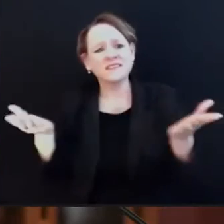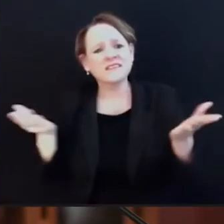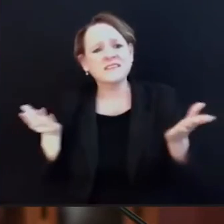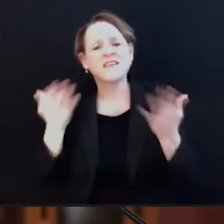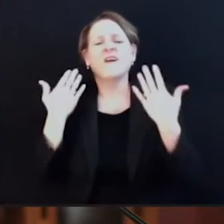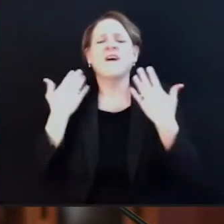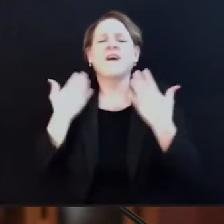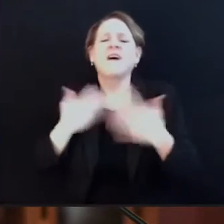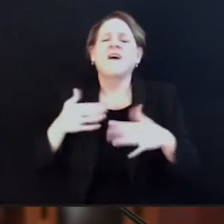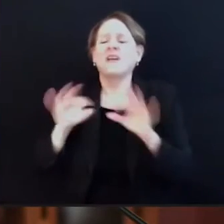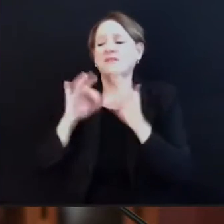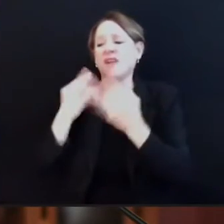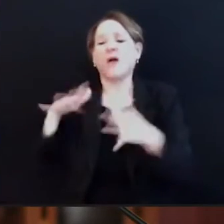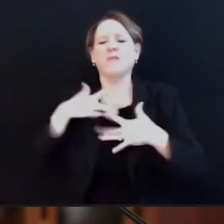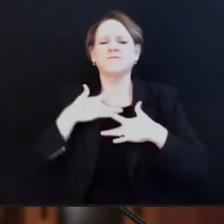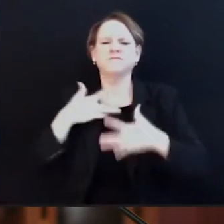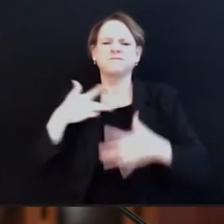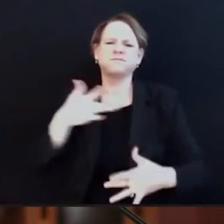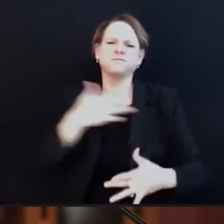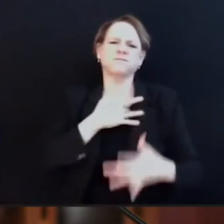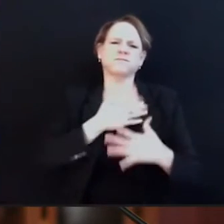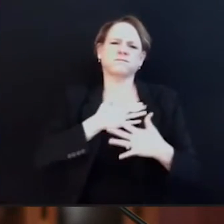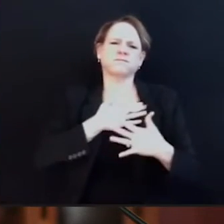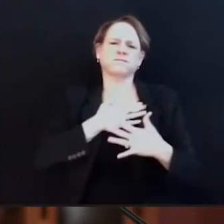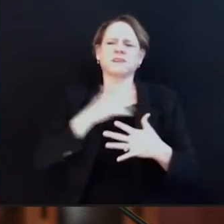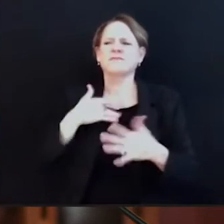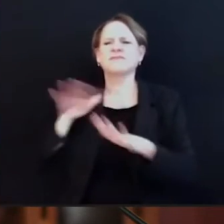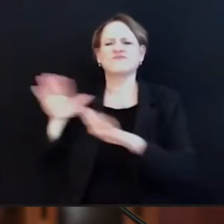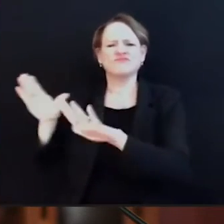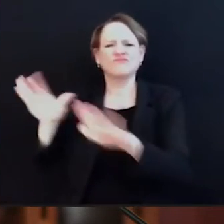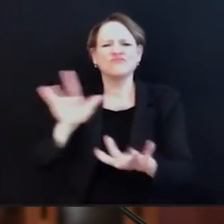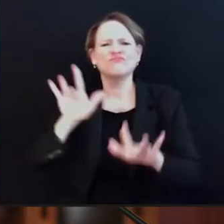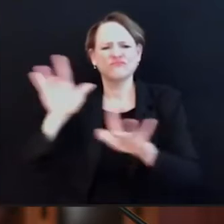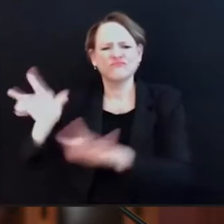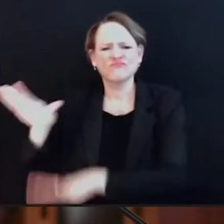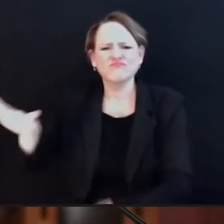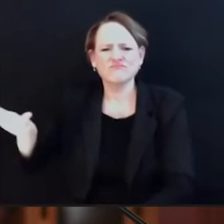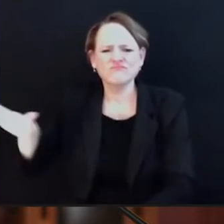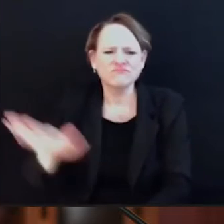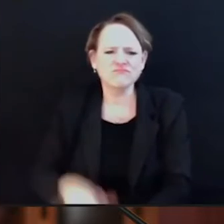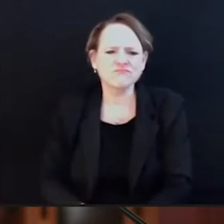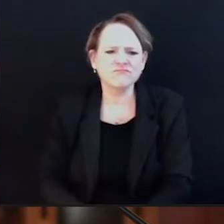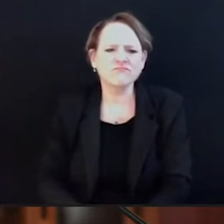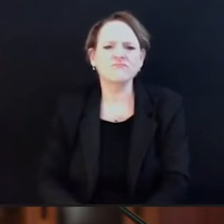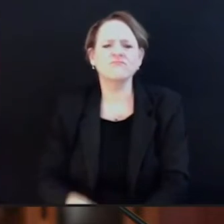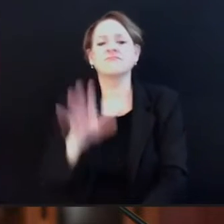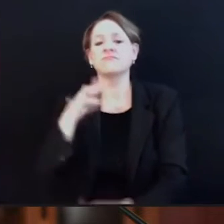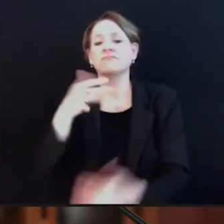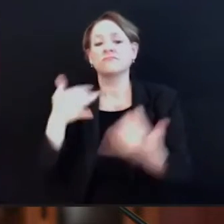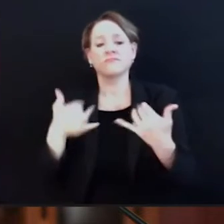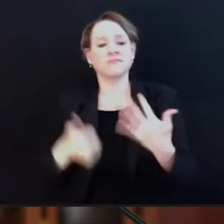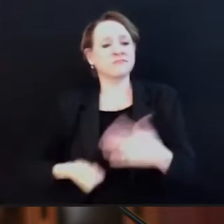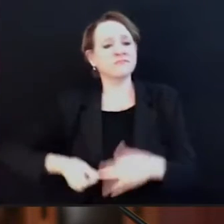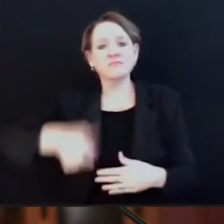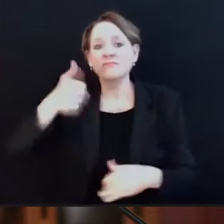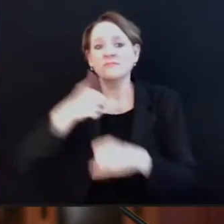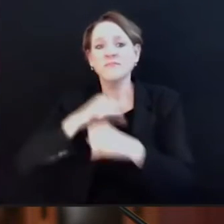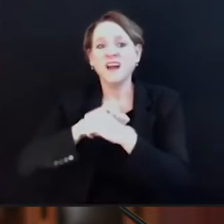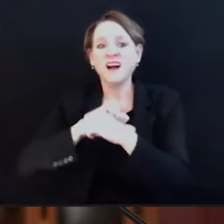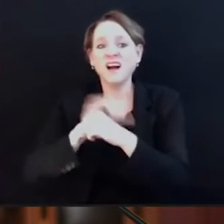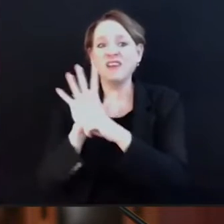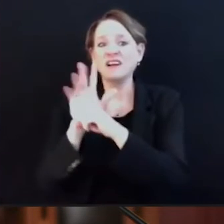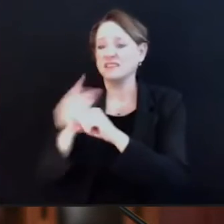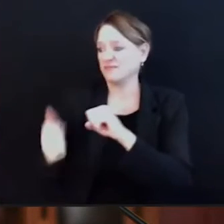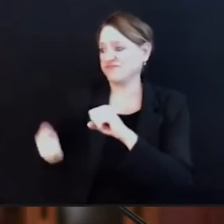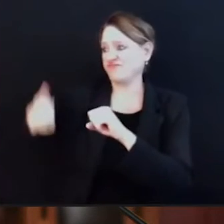This increase in cases and our increase in deaths today are the largest single day increases we have seen throughout